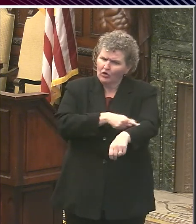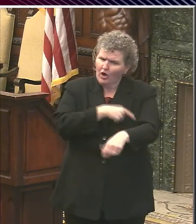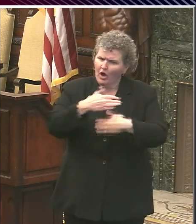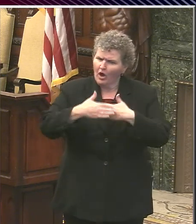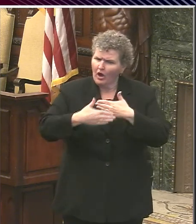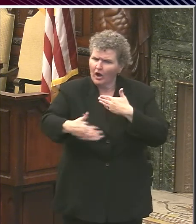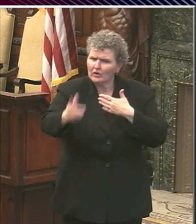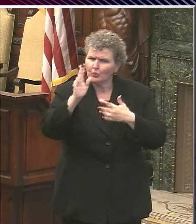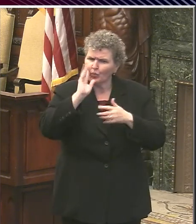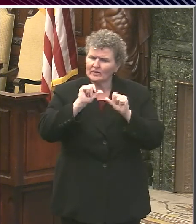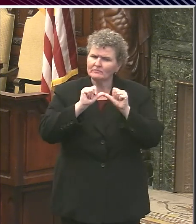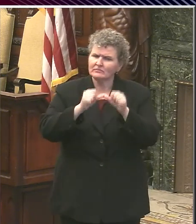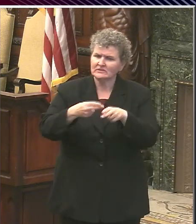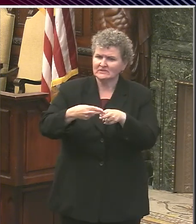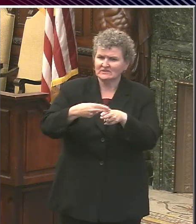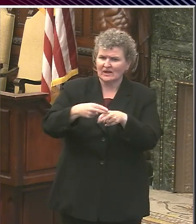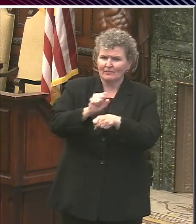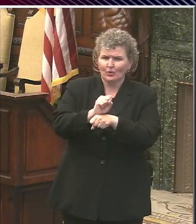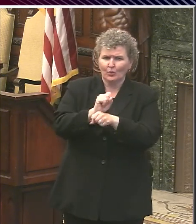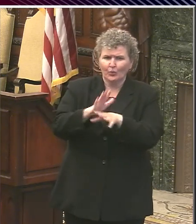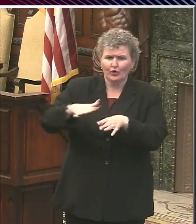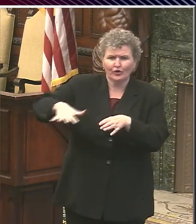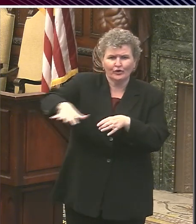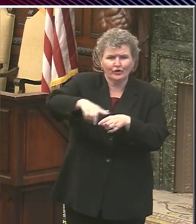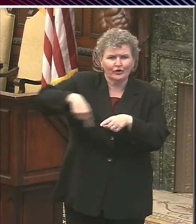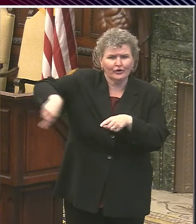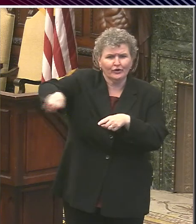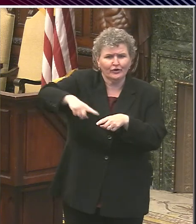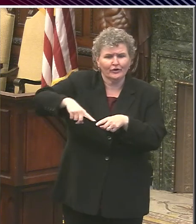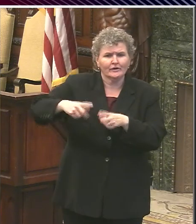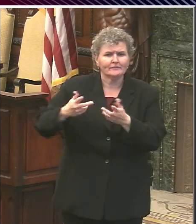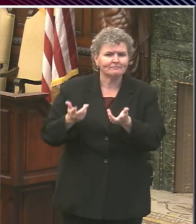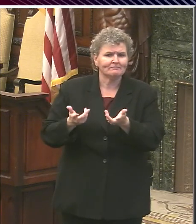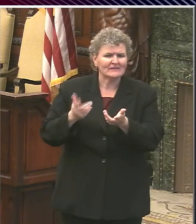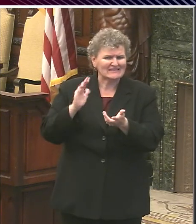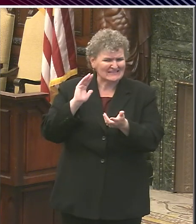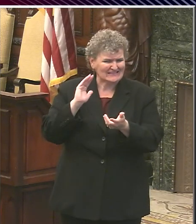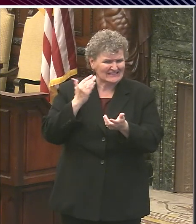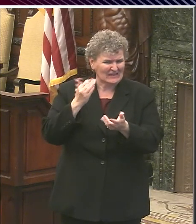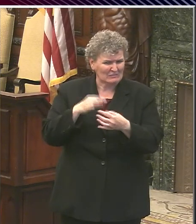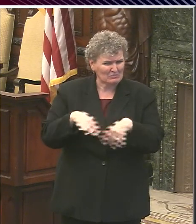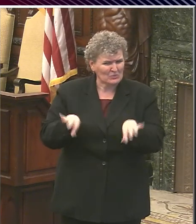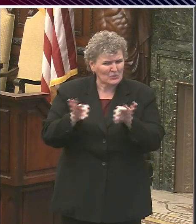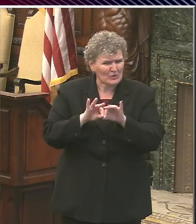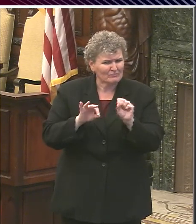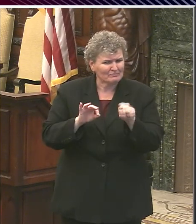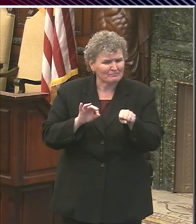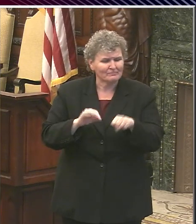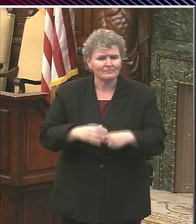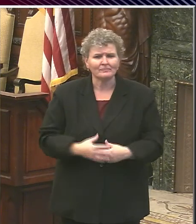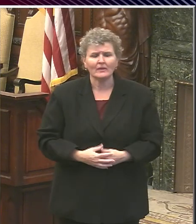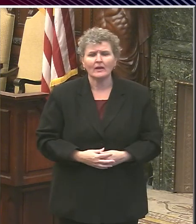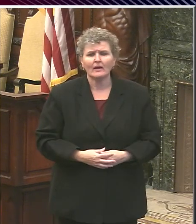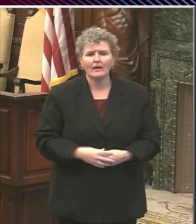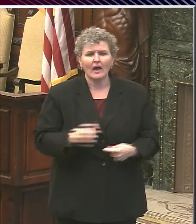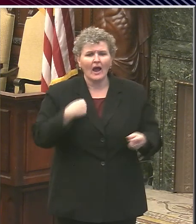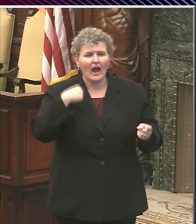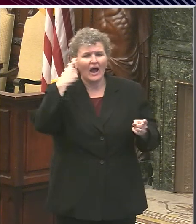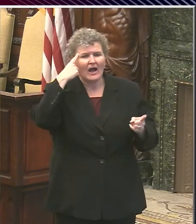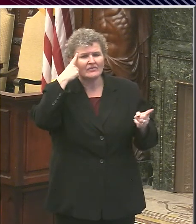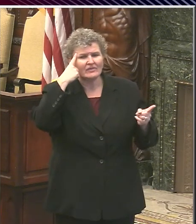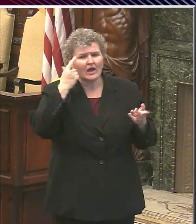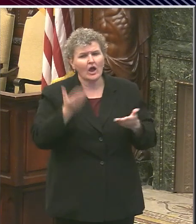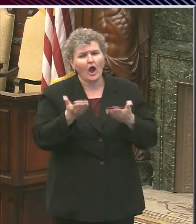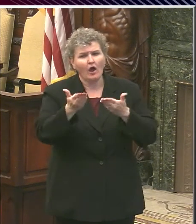temporary workers along? Because it does seem to be working. Yeah, I mean, I don't think anything's going to change. I think they're on for 6 months,